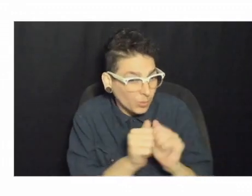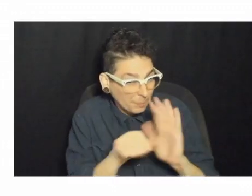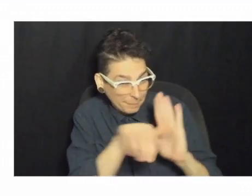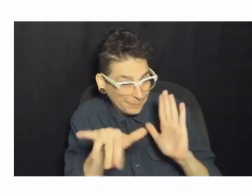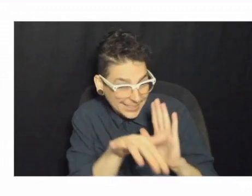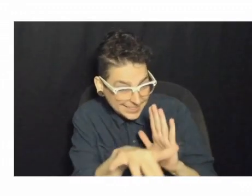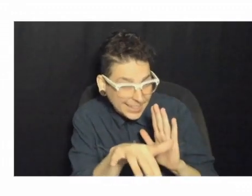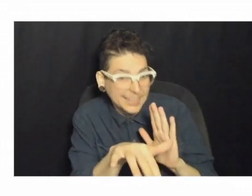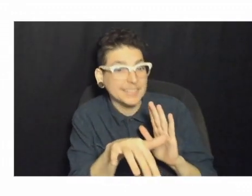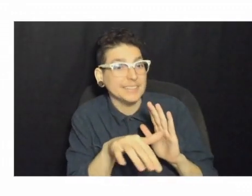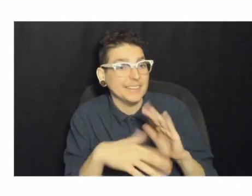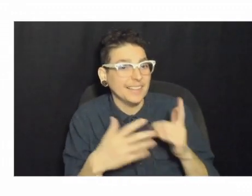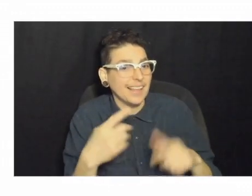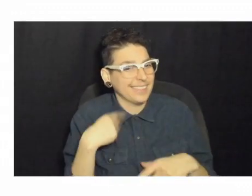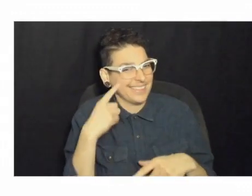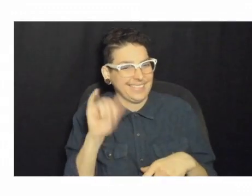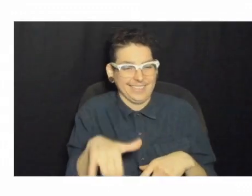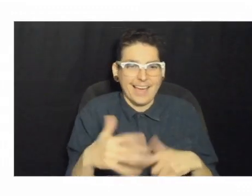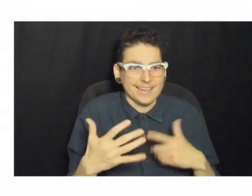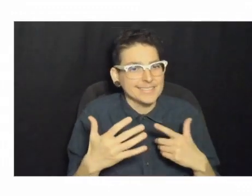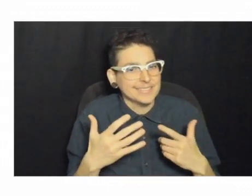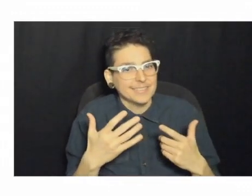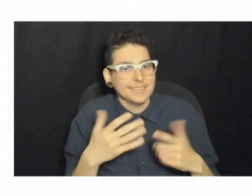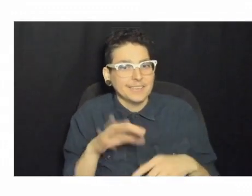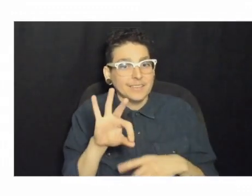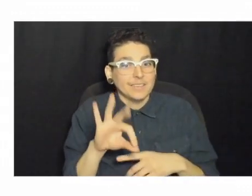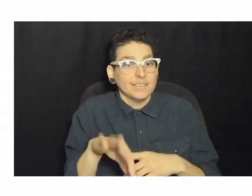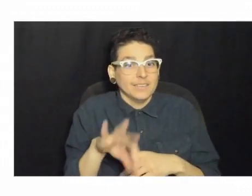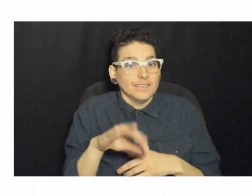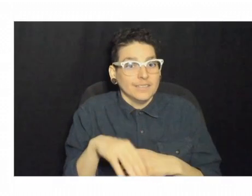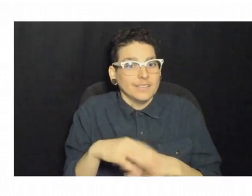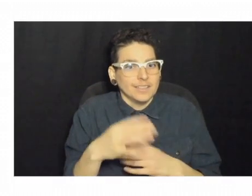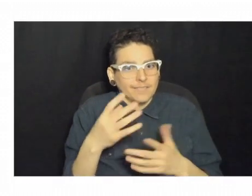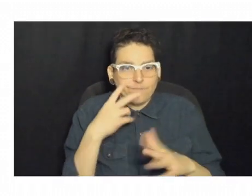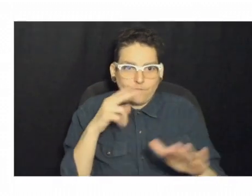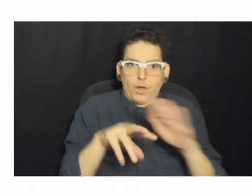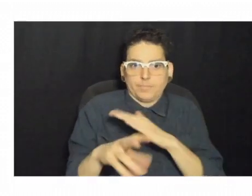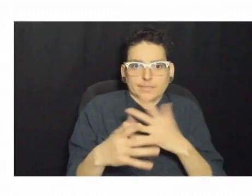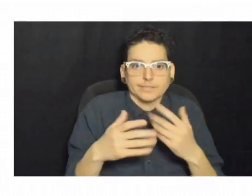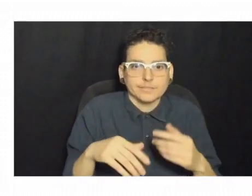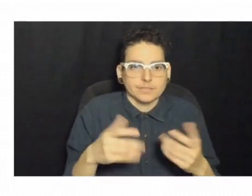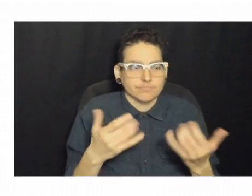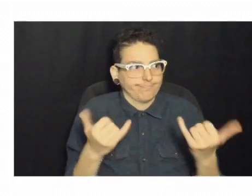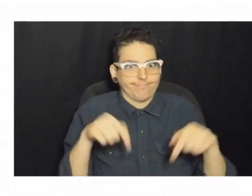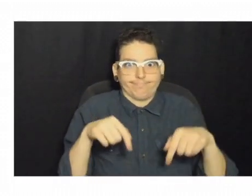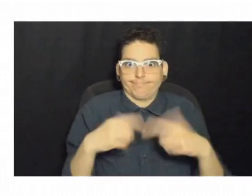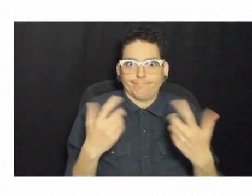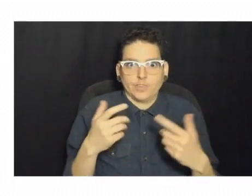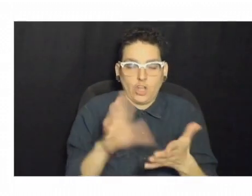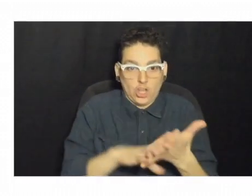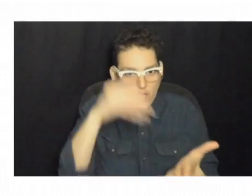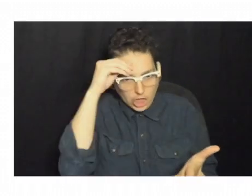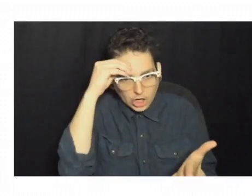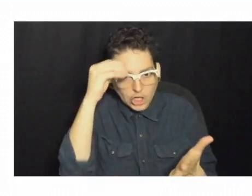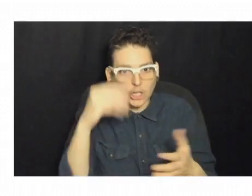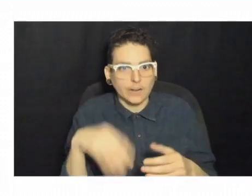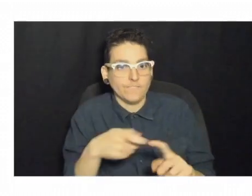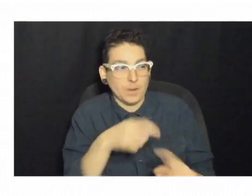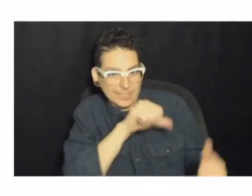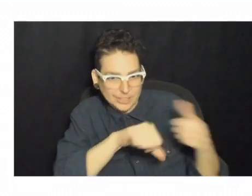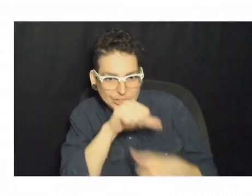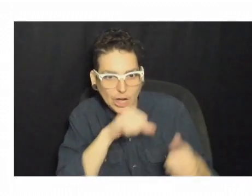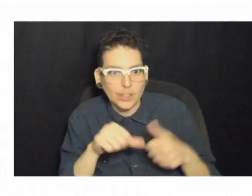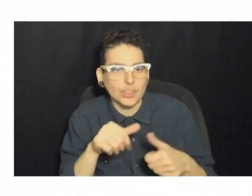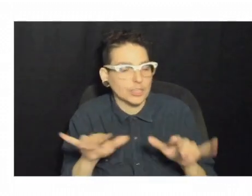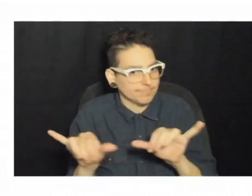by collaborations and learning from each other is a great start. And then we can proceed on to everybody working together to